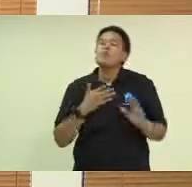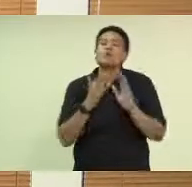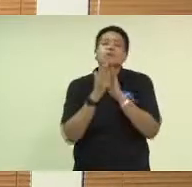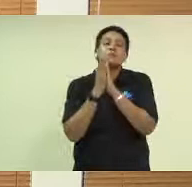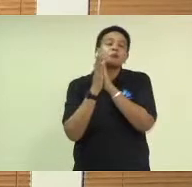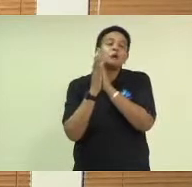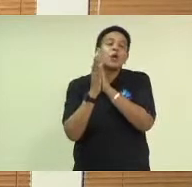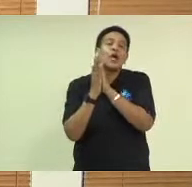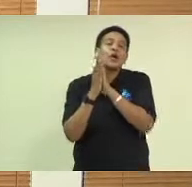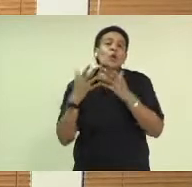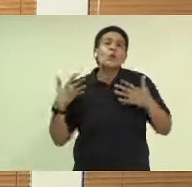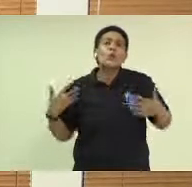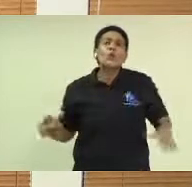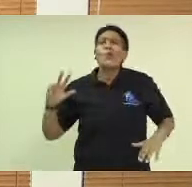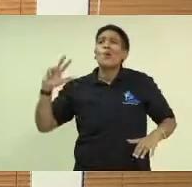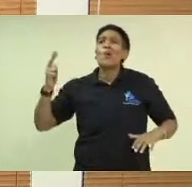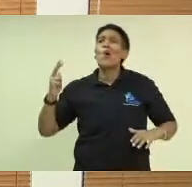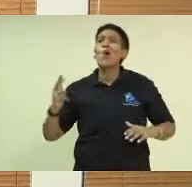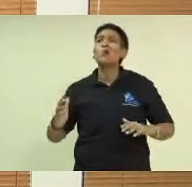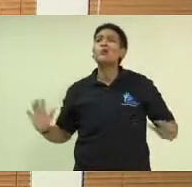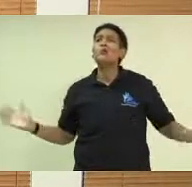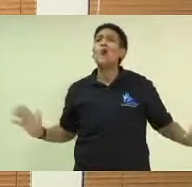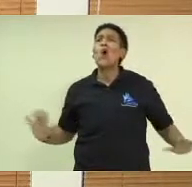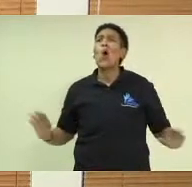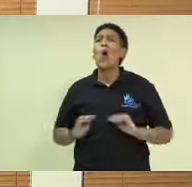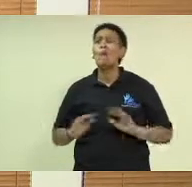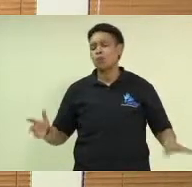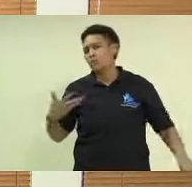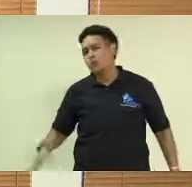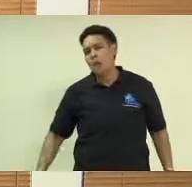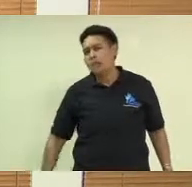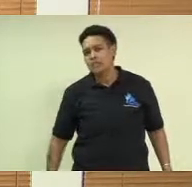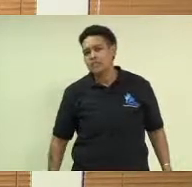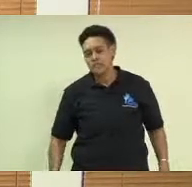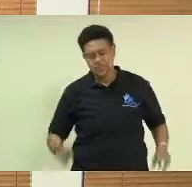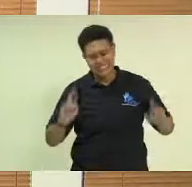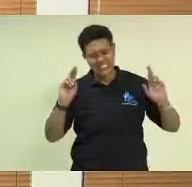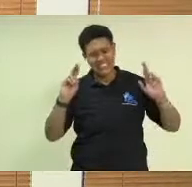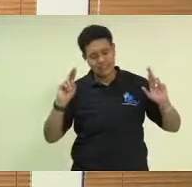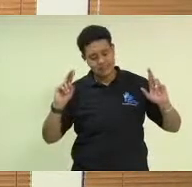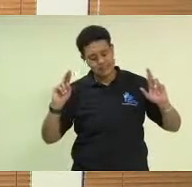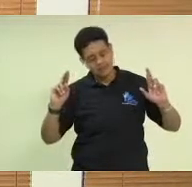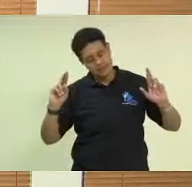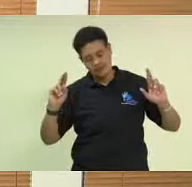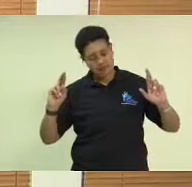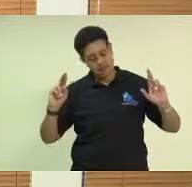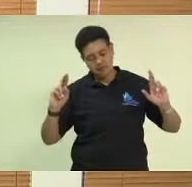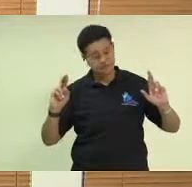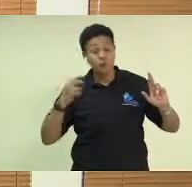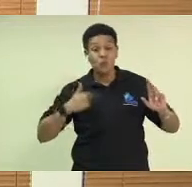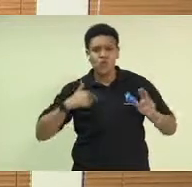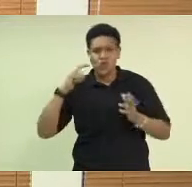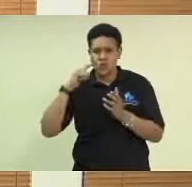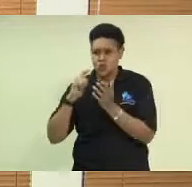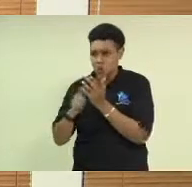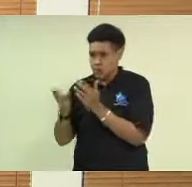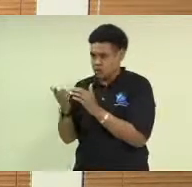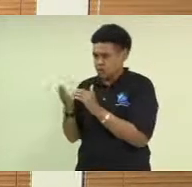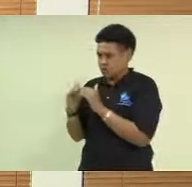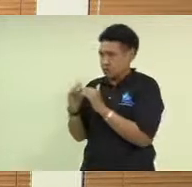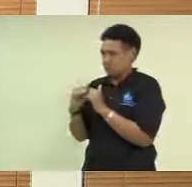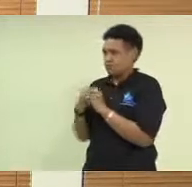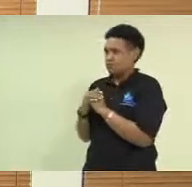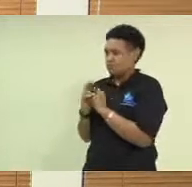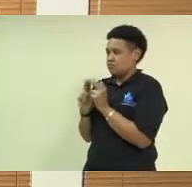a severe wave. We have noticed the numbers going up during the